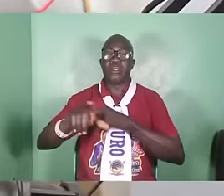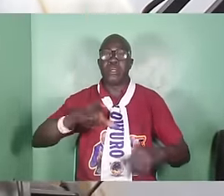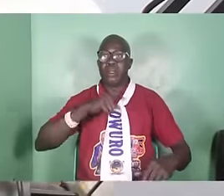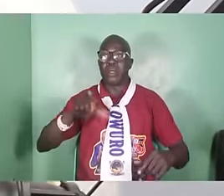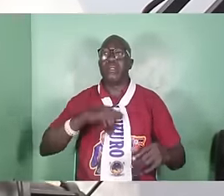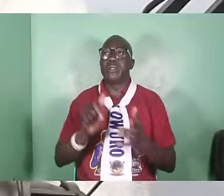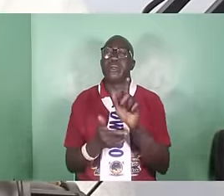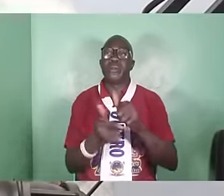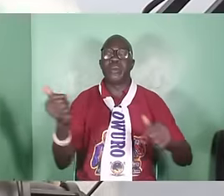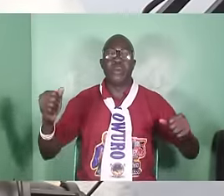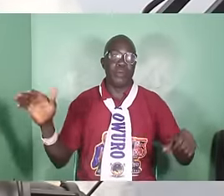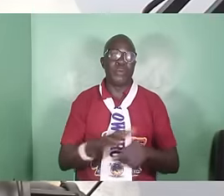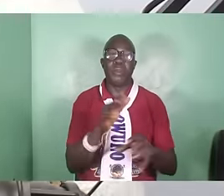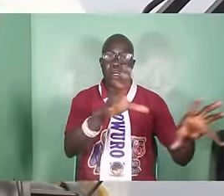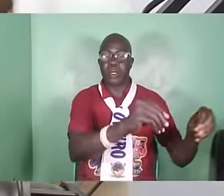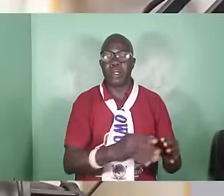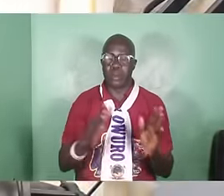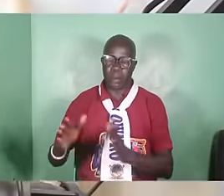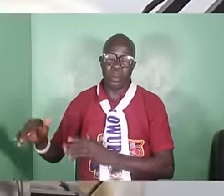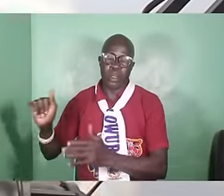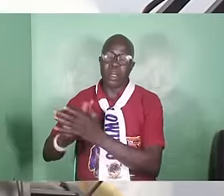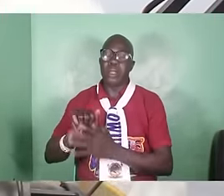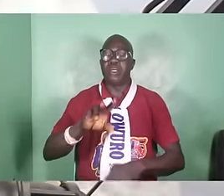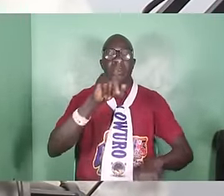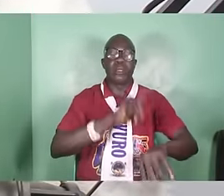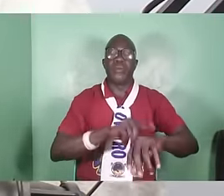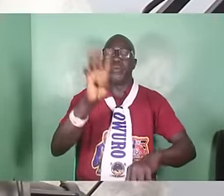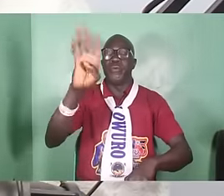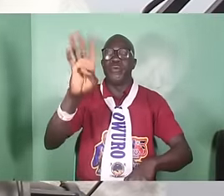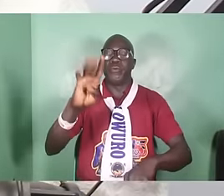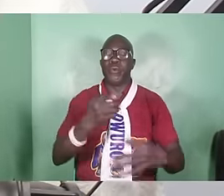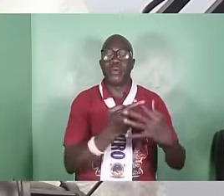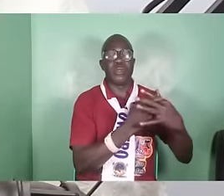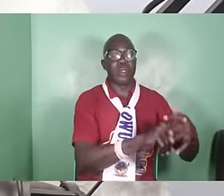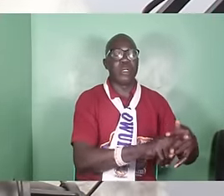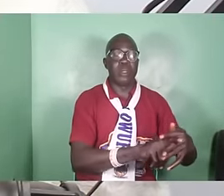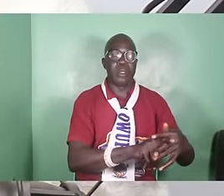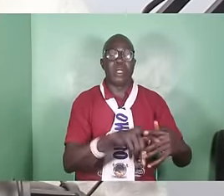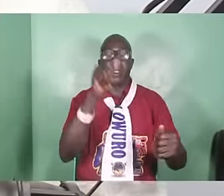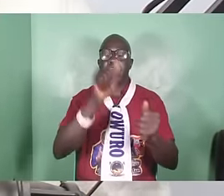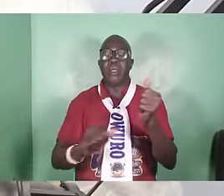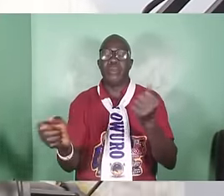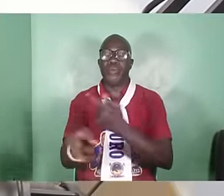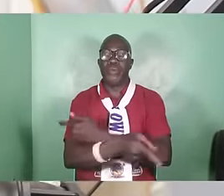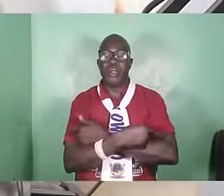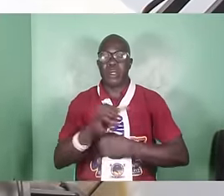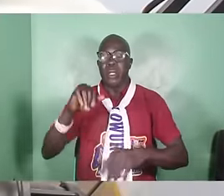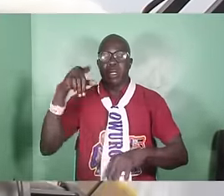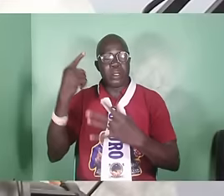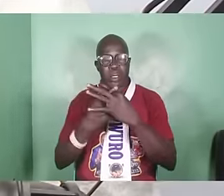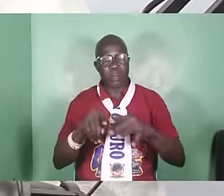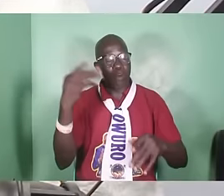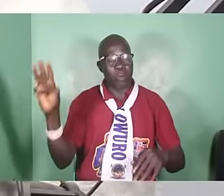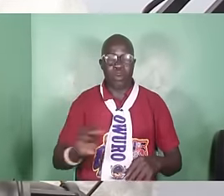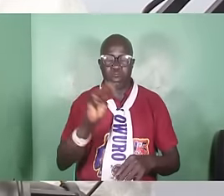As national stadium. Ni agbara. Get ready. Ago mẹrin. By 4 p.m. Lauti ma bere. We will start. Nojojumo. Every day. Lati ojo Monday.